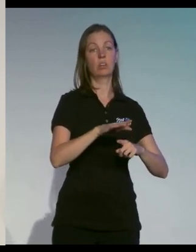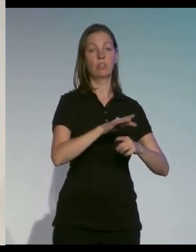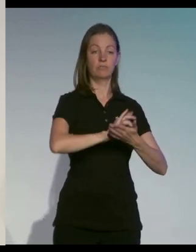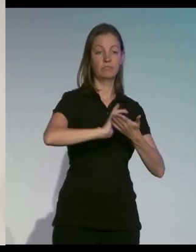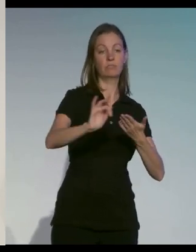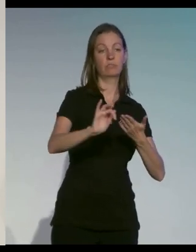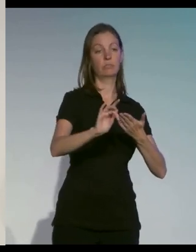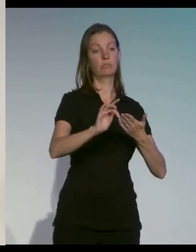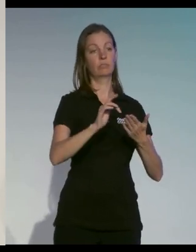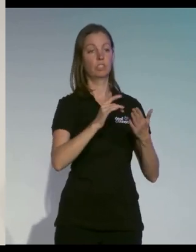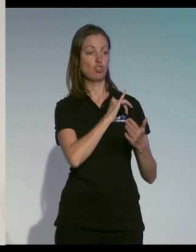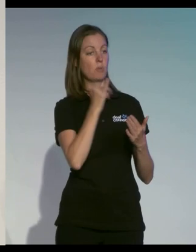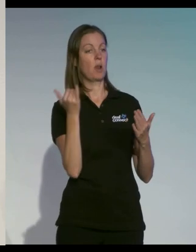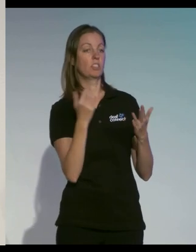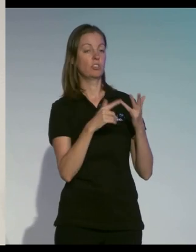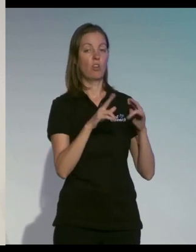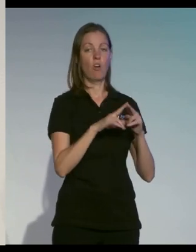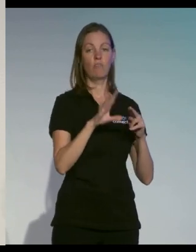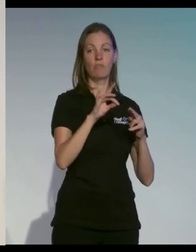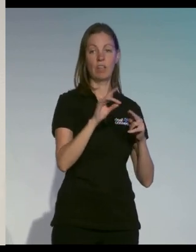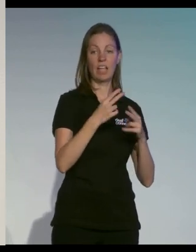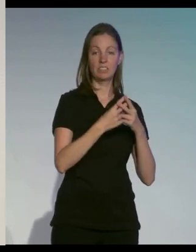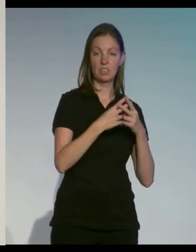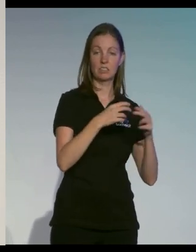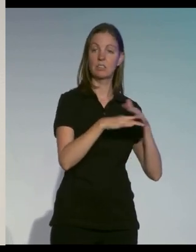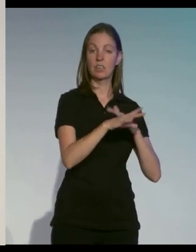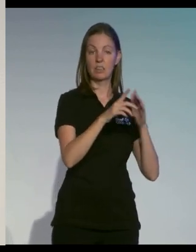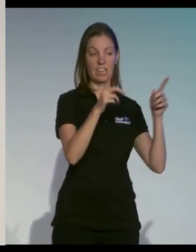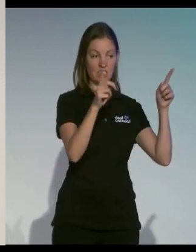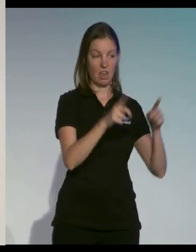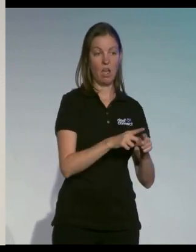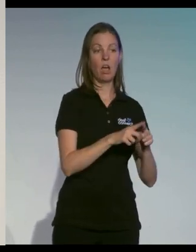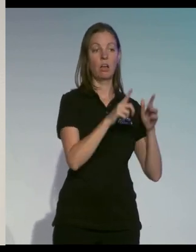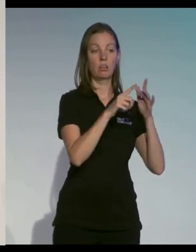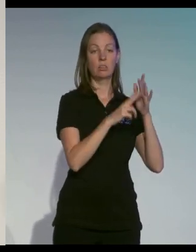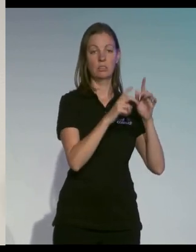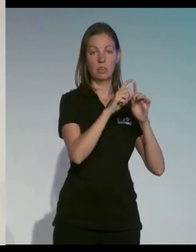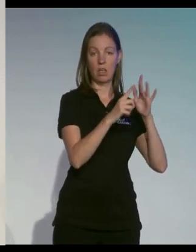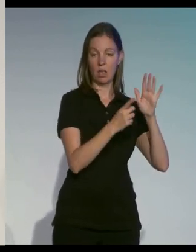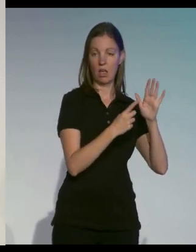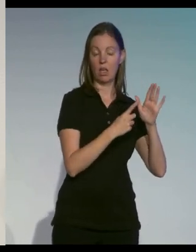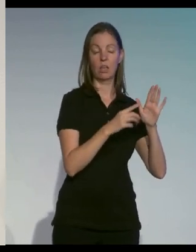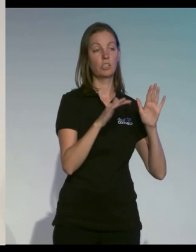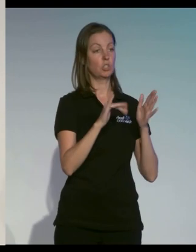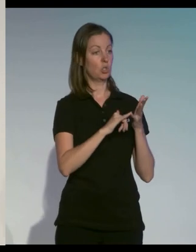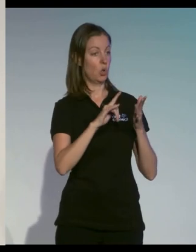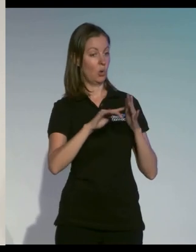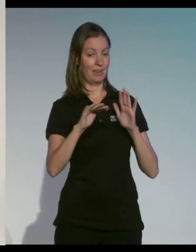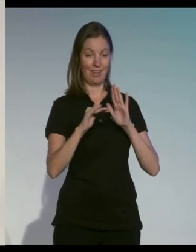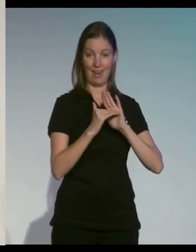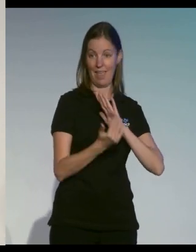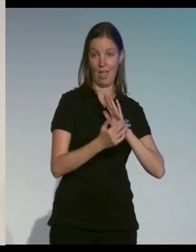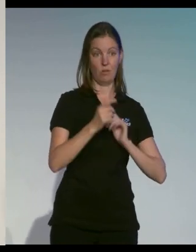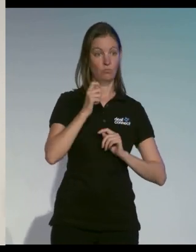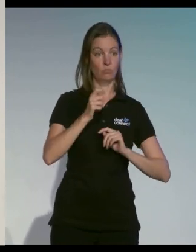criminalisation of gay sex in India. And also, it's now on the path to bringing before the